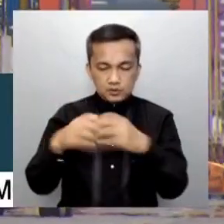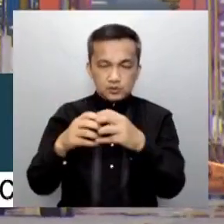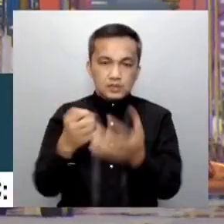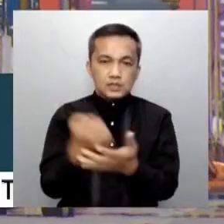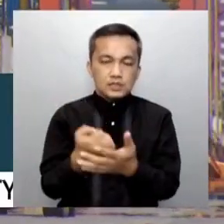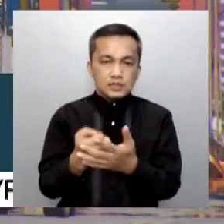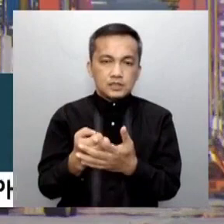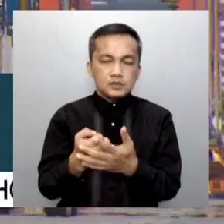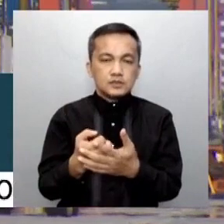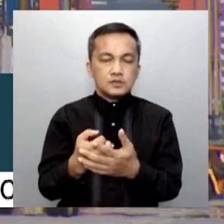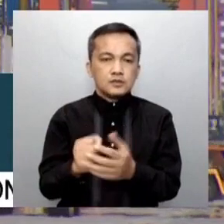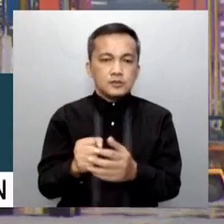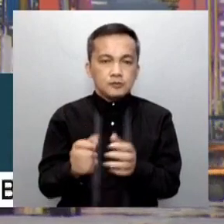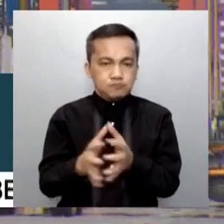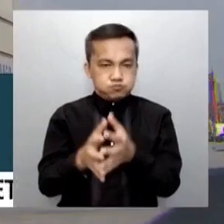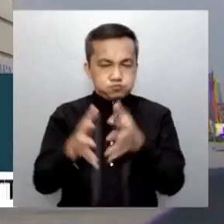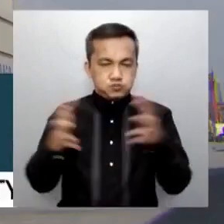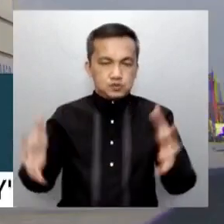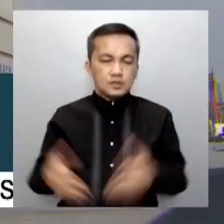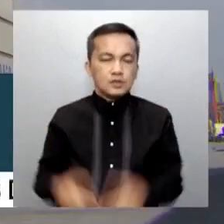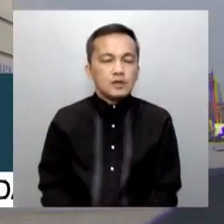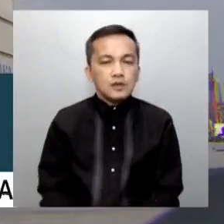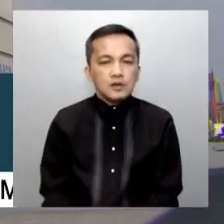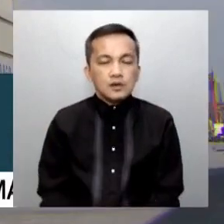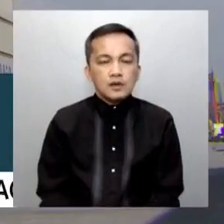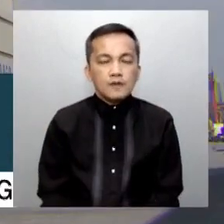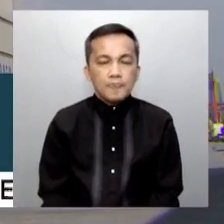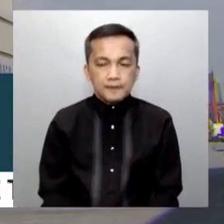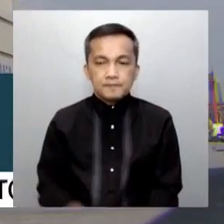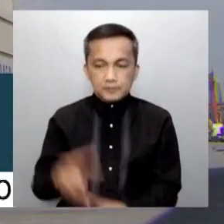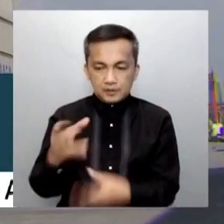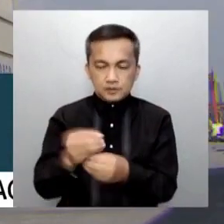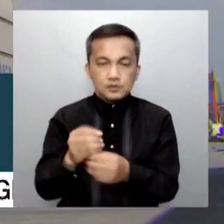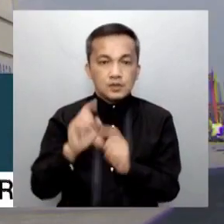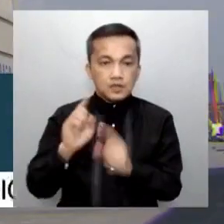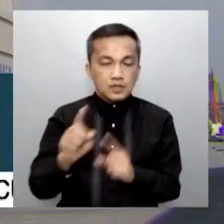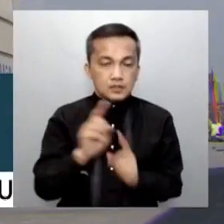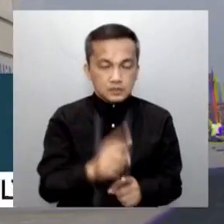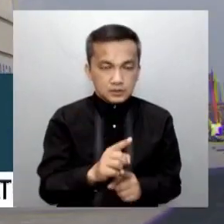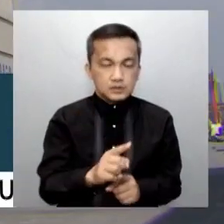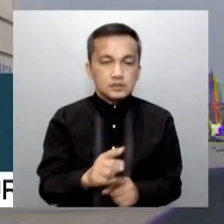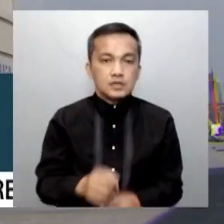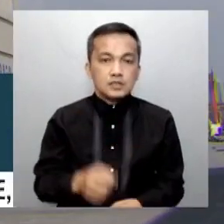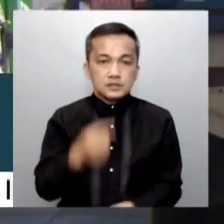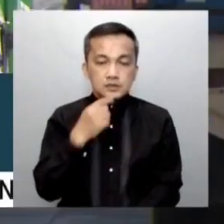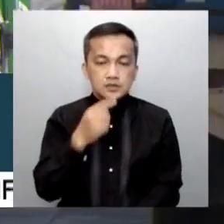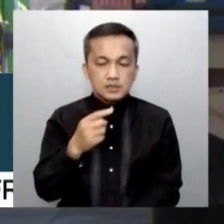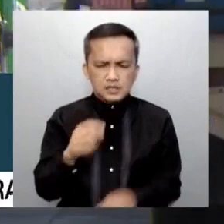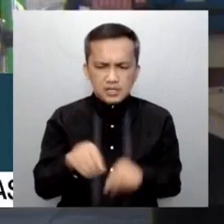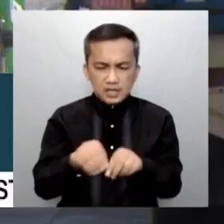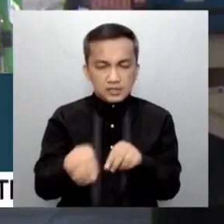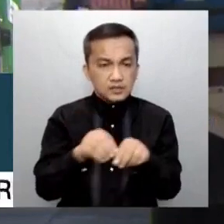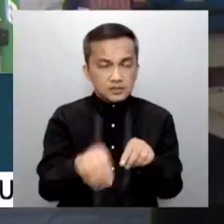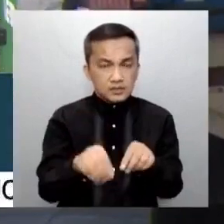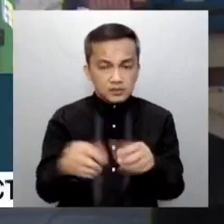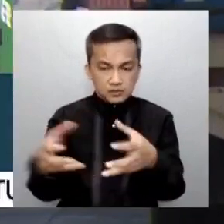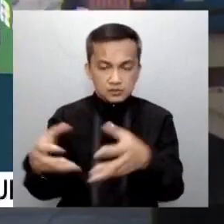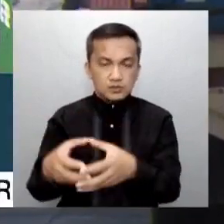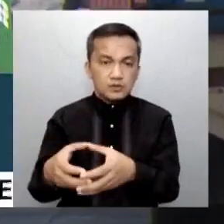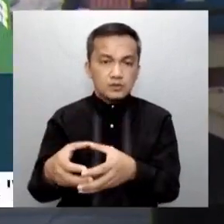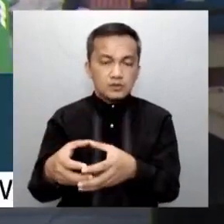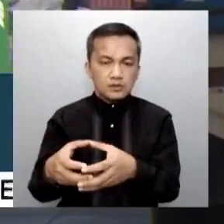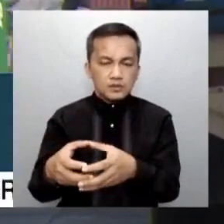and expansion. And of course, he also answered criticisms that the agricultural sector will be